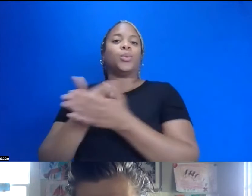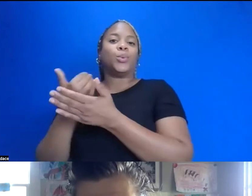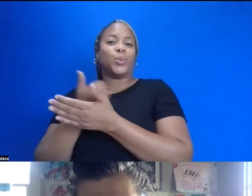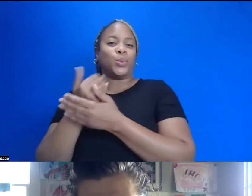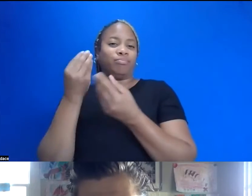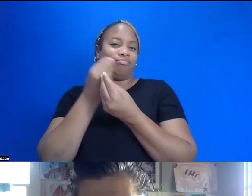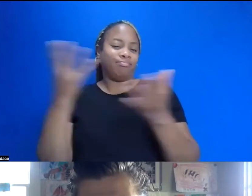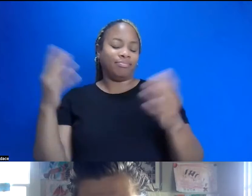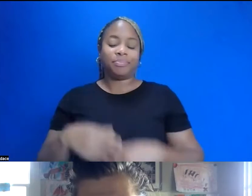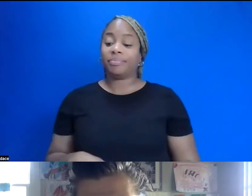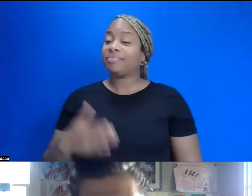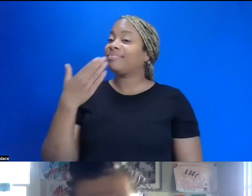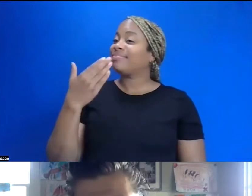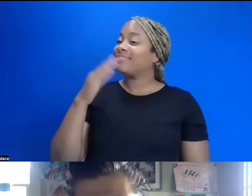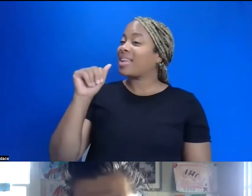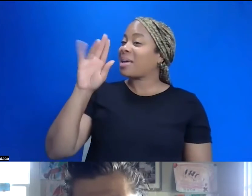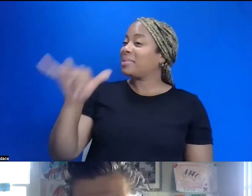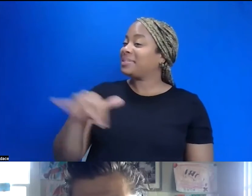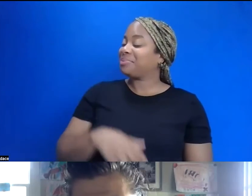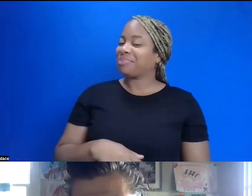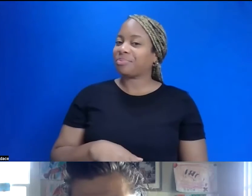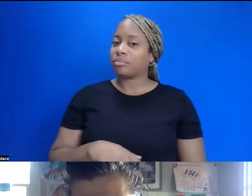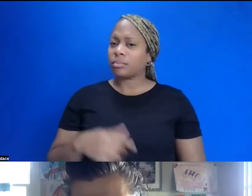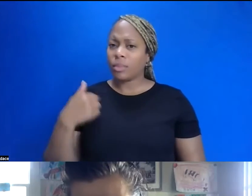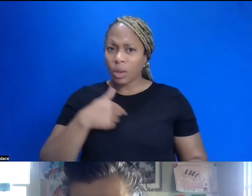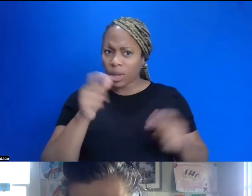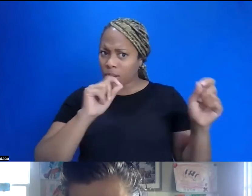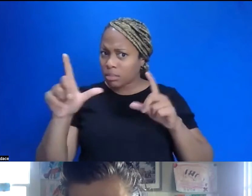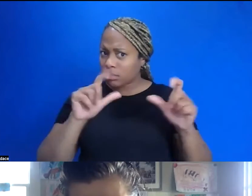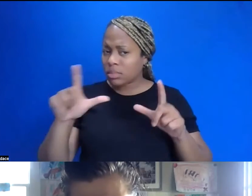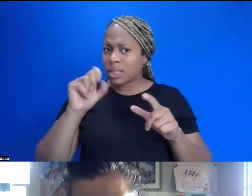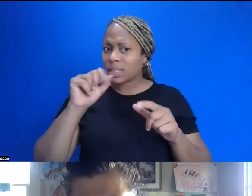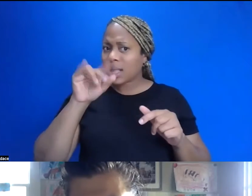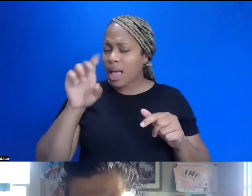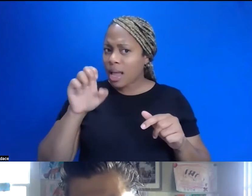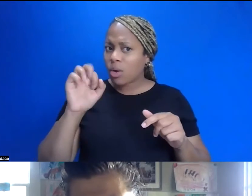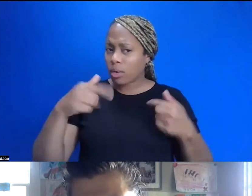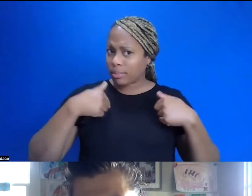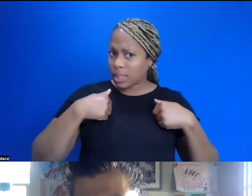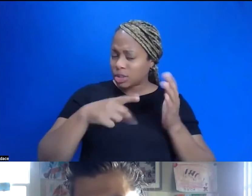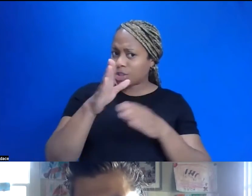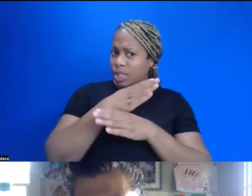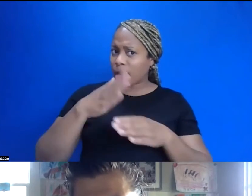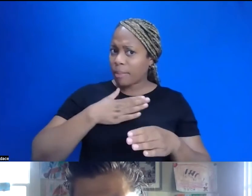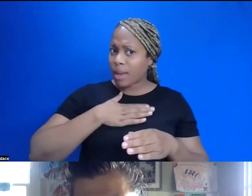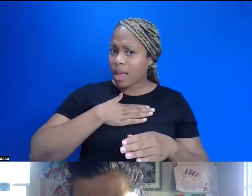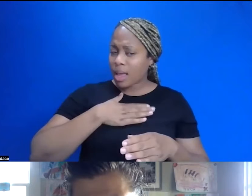Thanks, Abby. Are we running the slides, or is somebody else from the IDA going to do it? Should I share my screen?